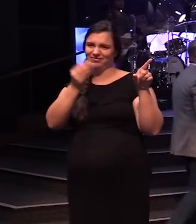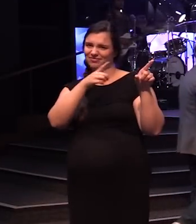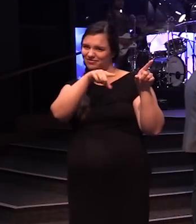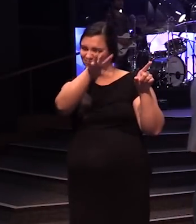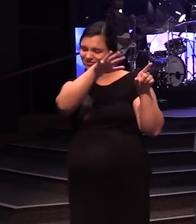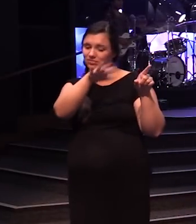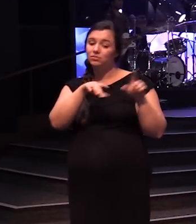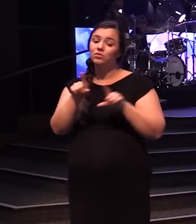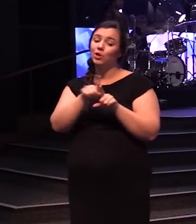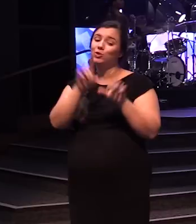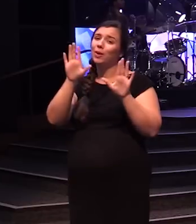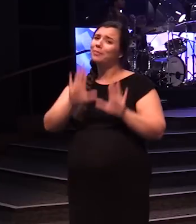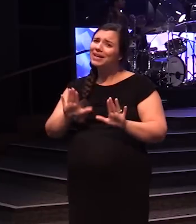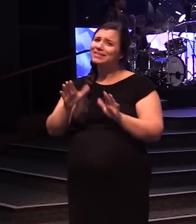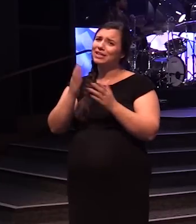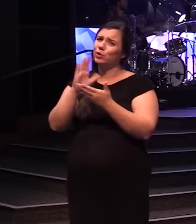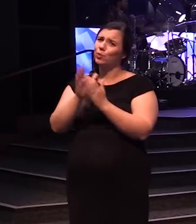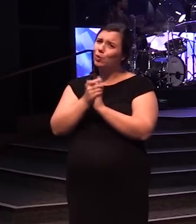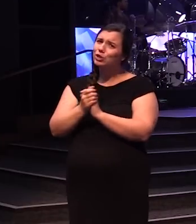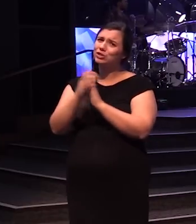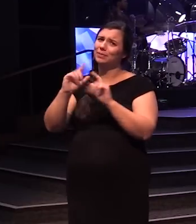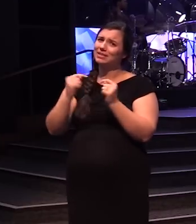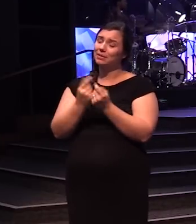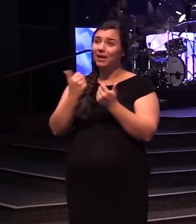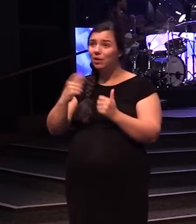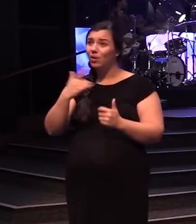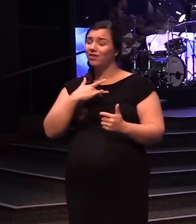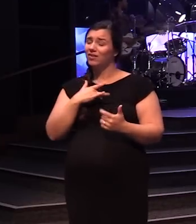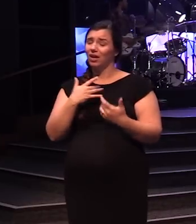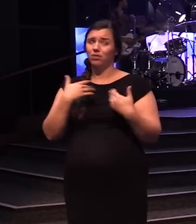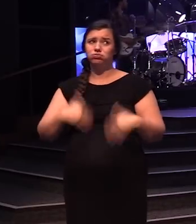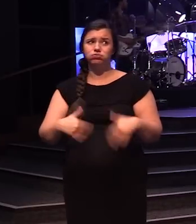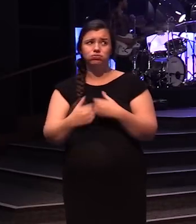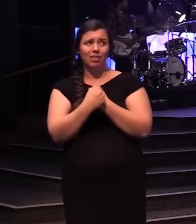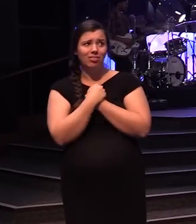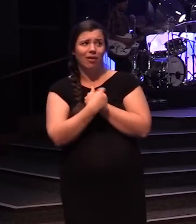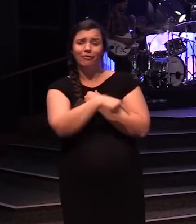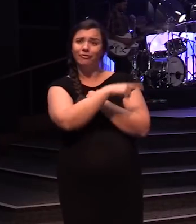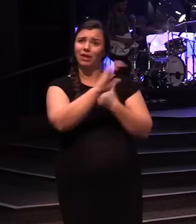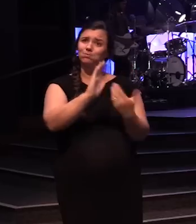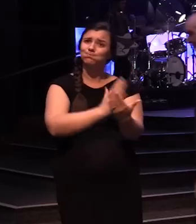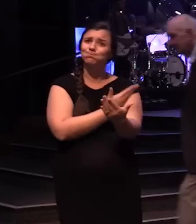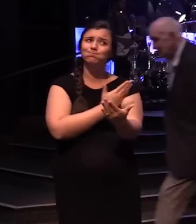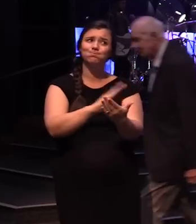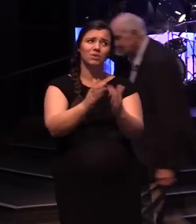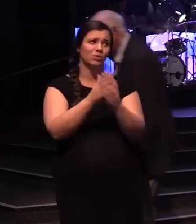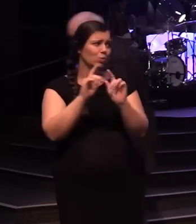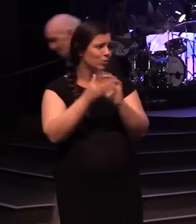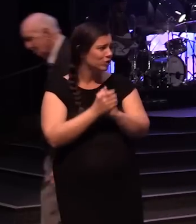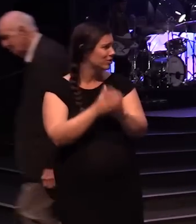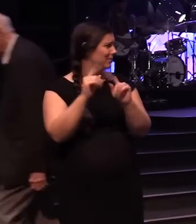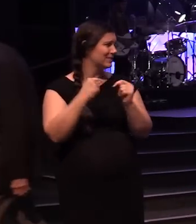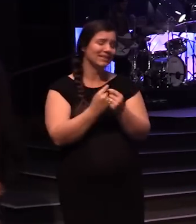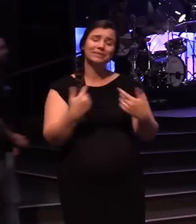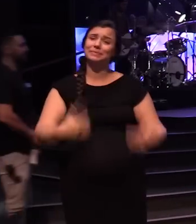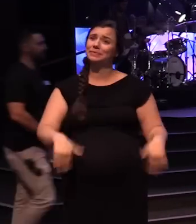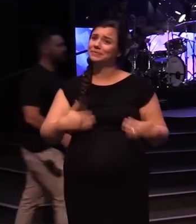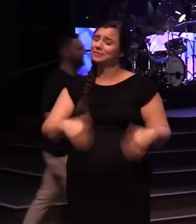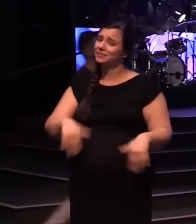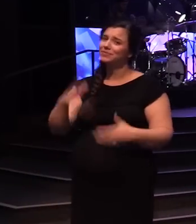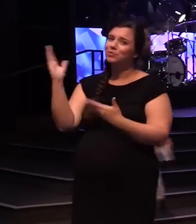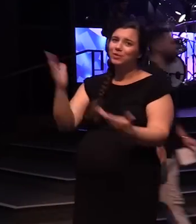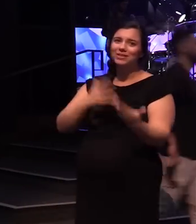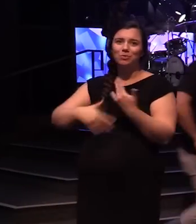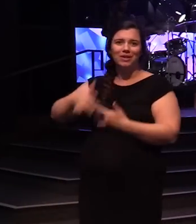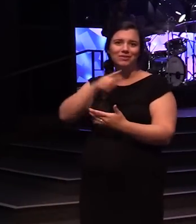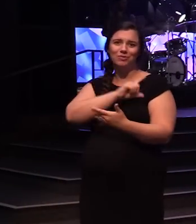an amazing worship team. Anyone love our worship team that comes here every weekend, leads us into the presence of the Lord?